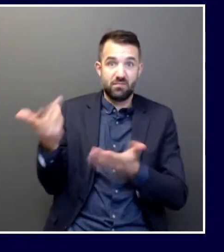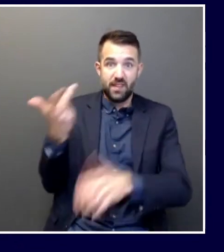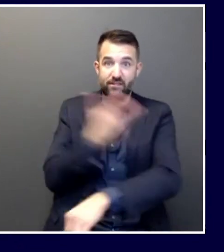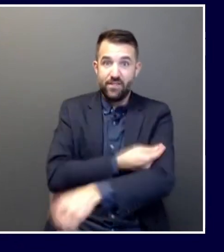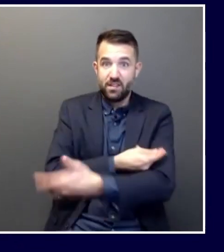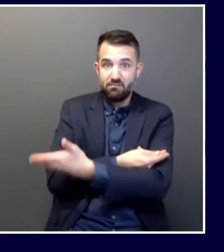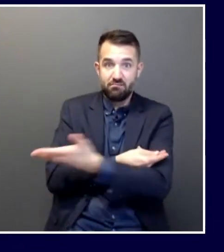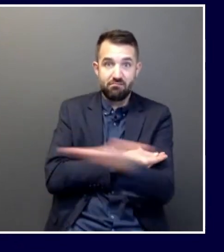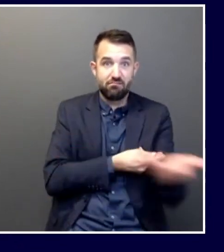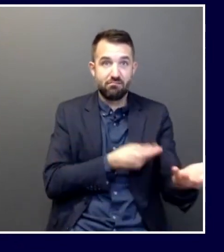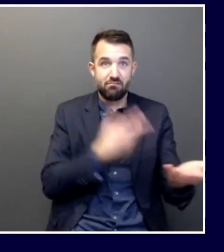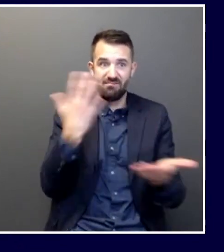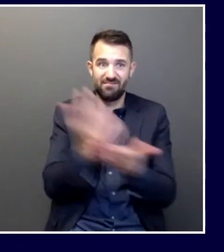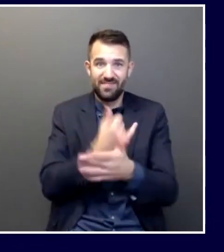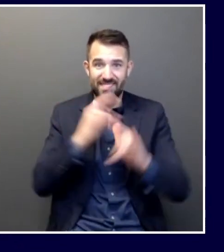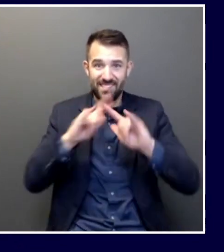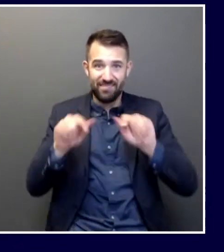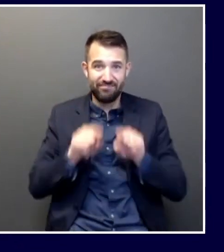make these decisions.